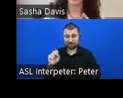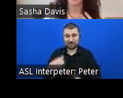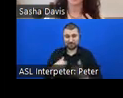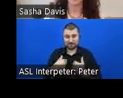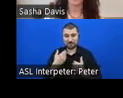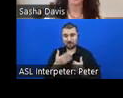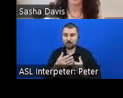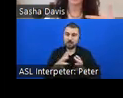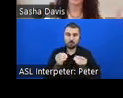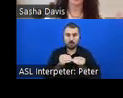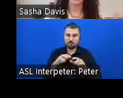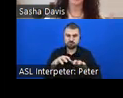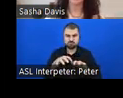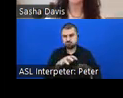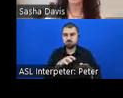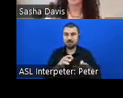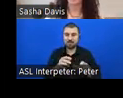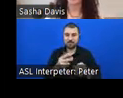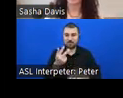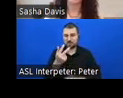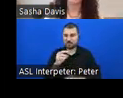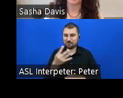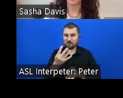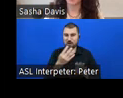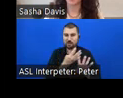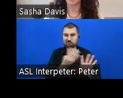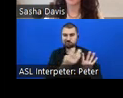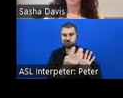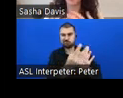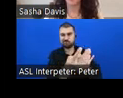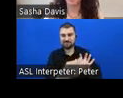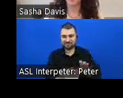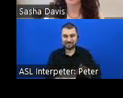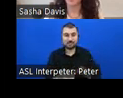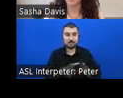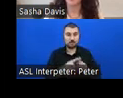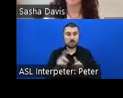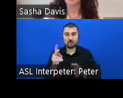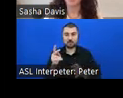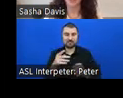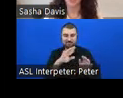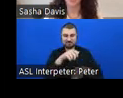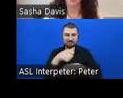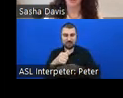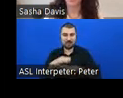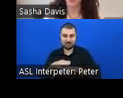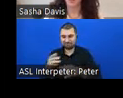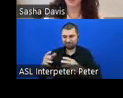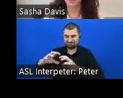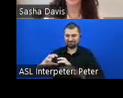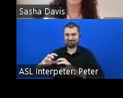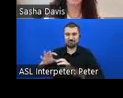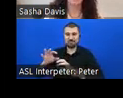crowded. There were three or four deep, and a lot of times works were placed on fruit crates or other found objects and not